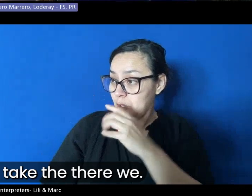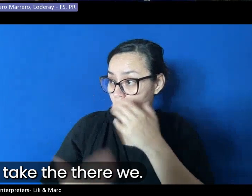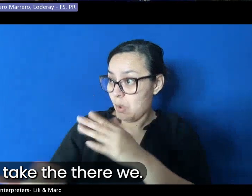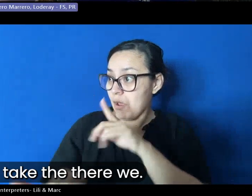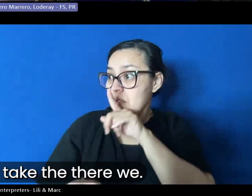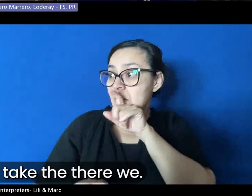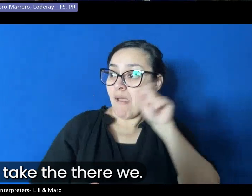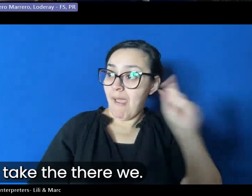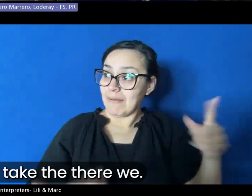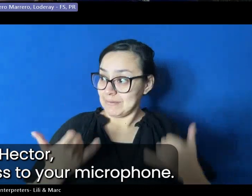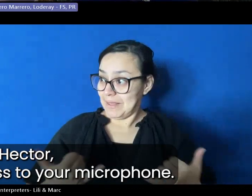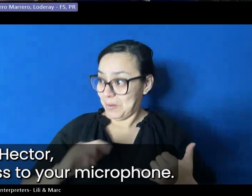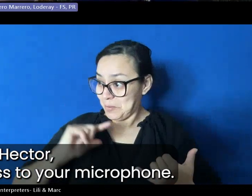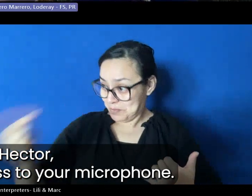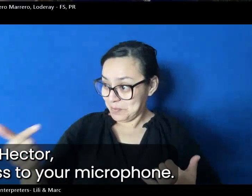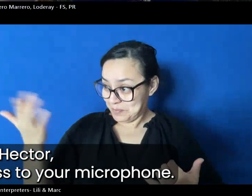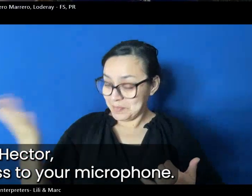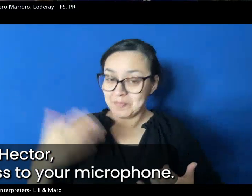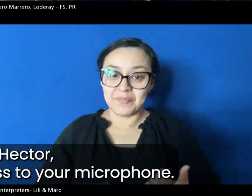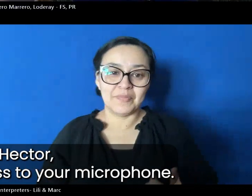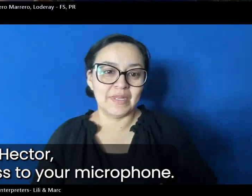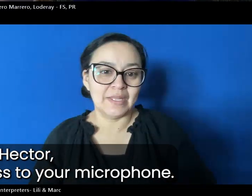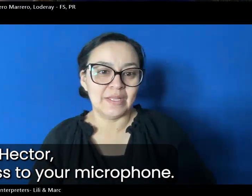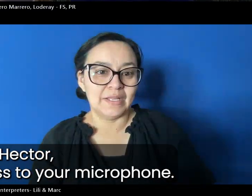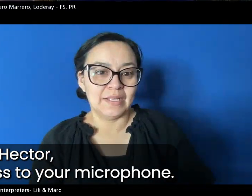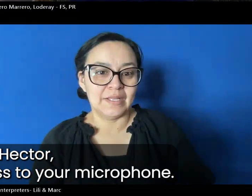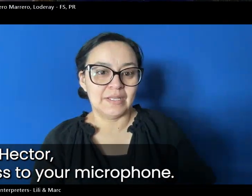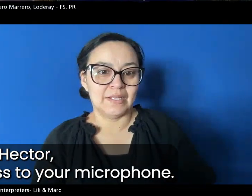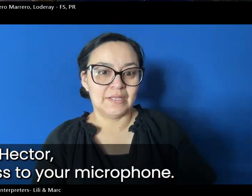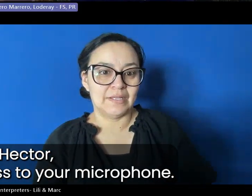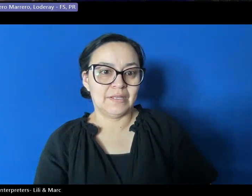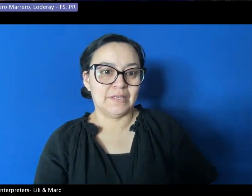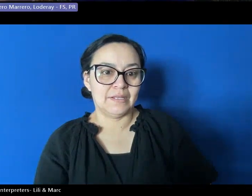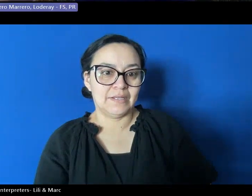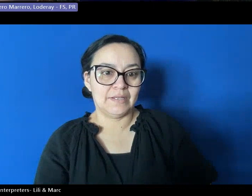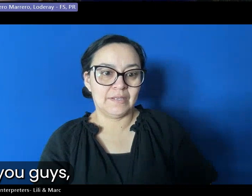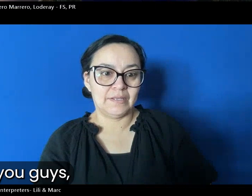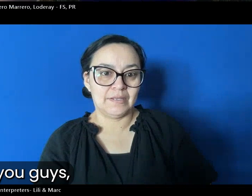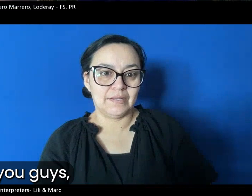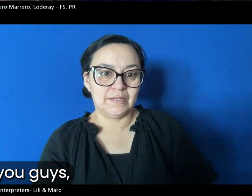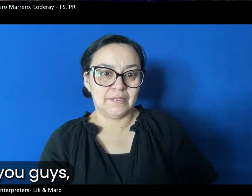Adelante, Héctor. Carry on, Hector. You have access to your microphone.